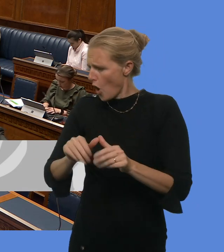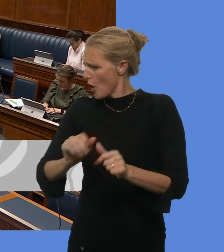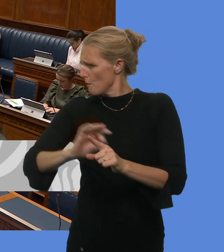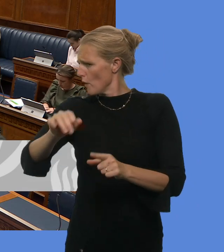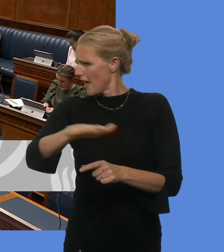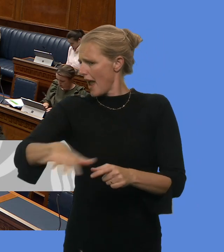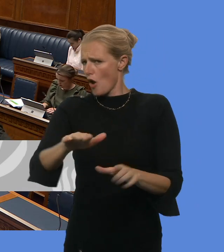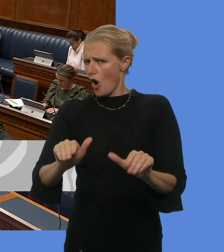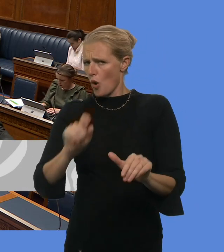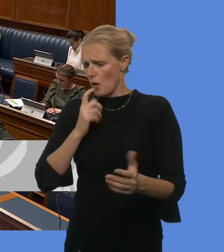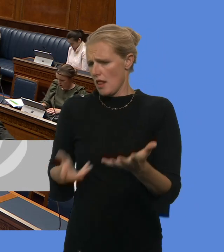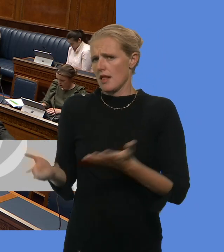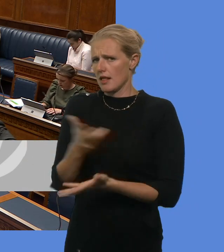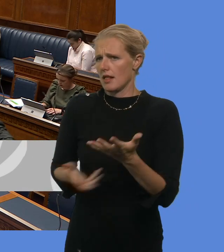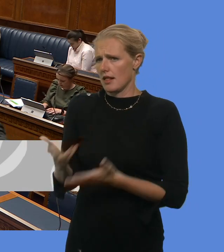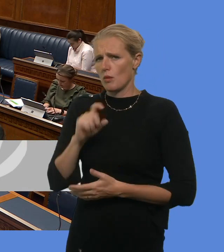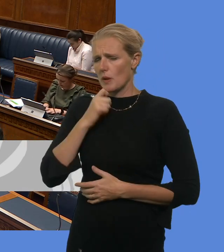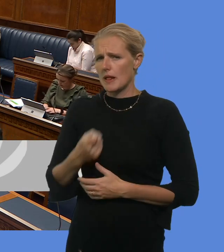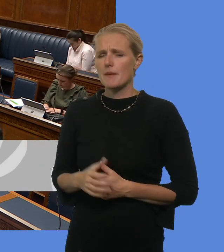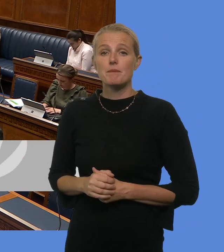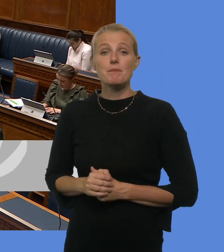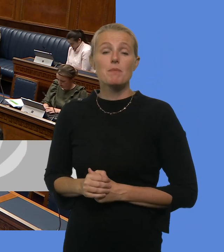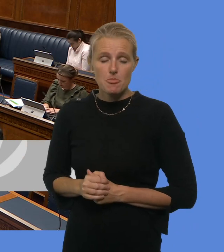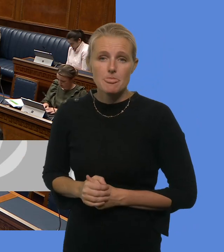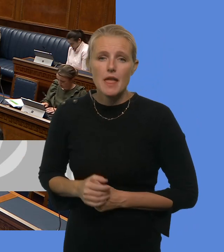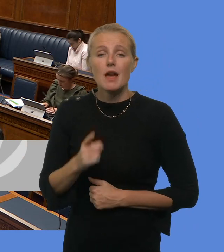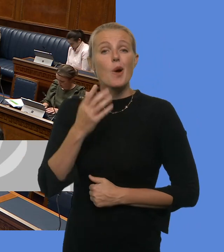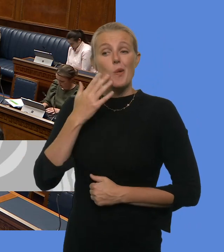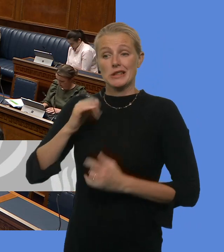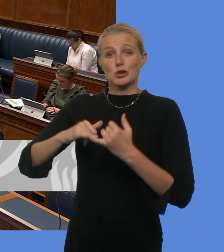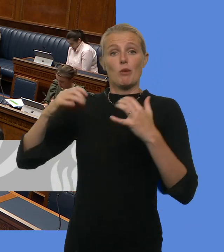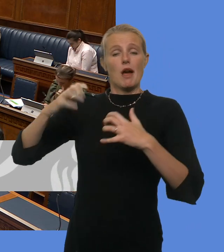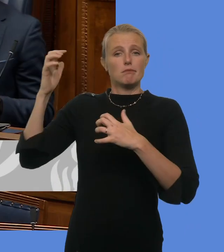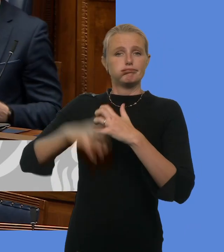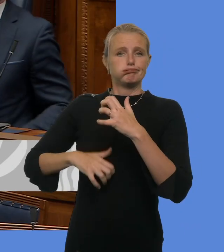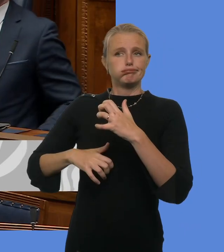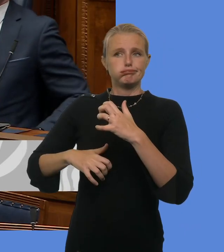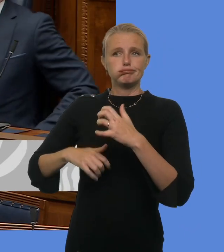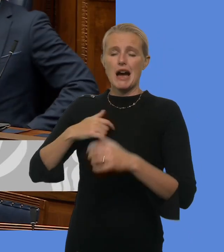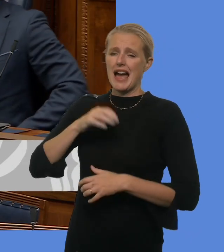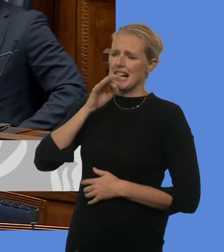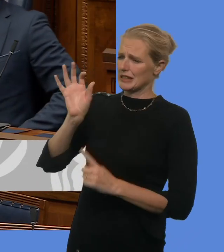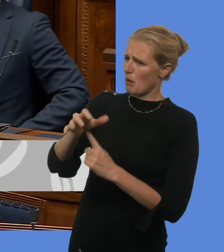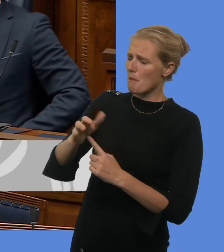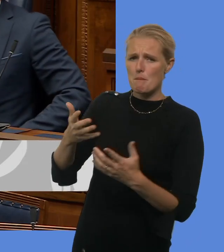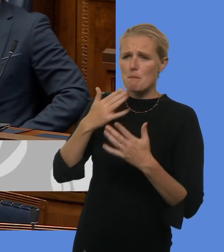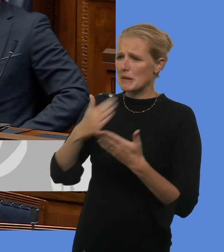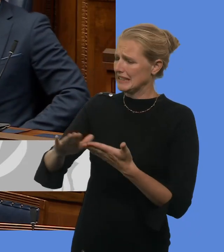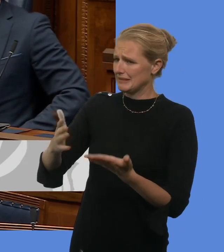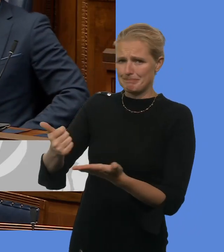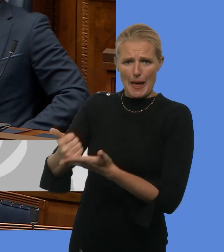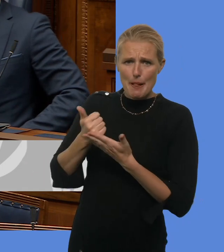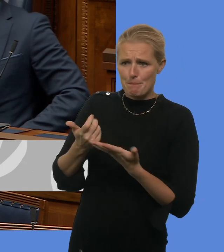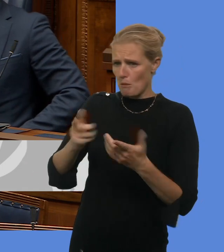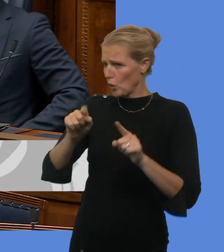Mr. McGrath. Thank you very much, Mr. Speaker. During the collapse of these institutions, I had asked the Department for a resolution to the issues. From the Minister has come back.